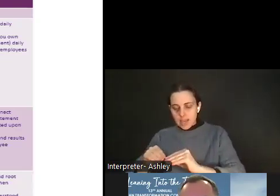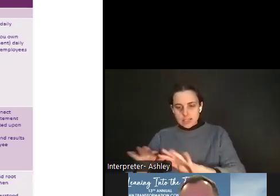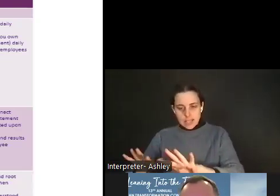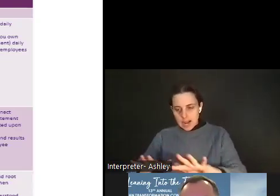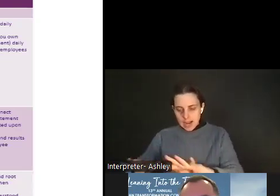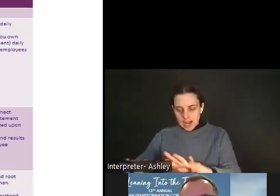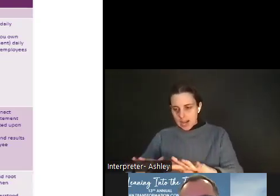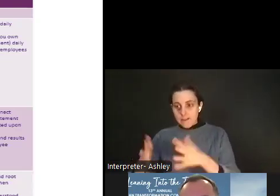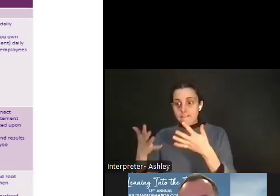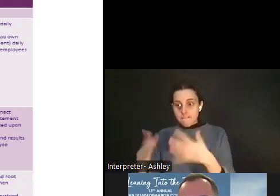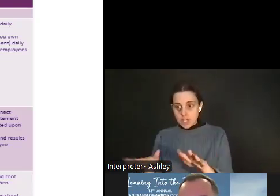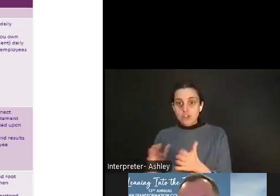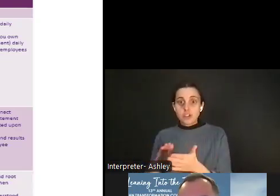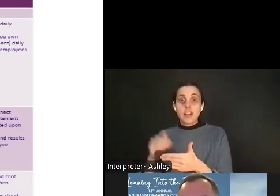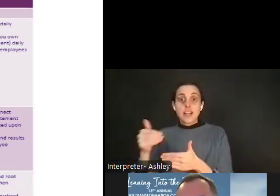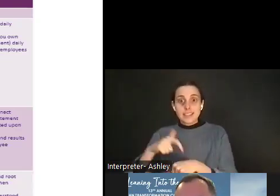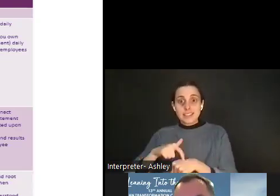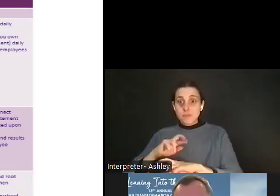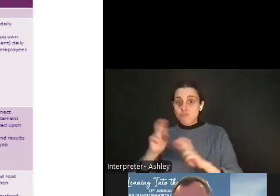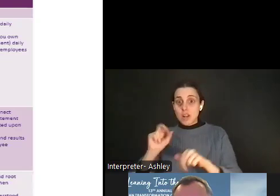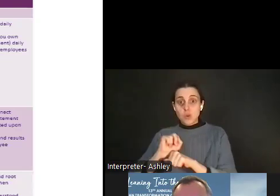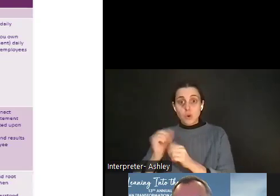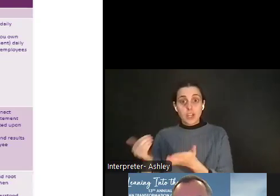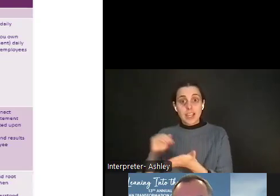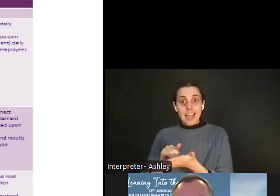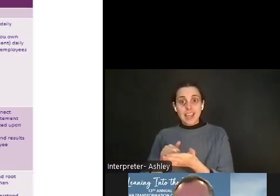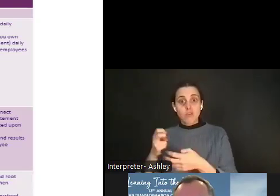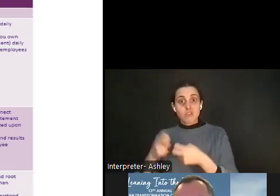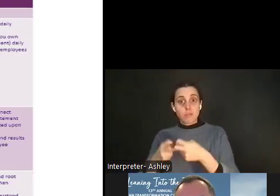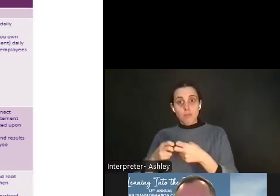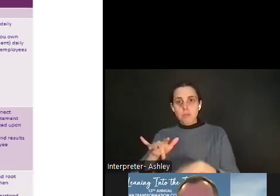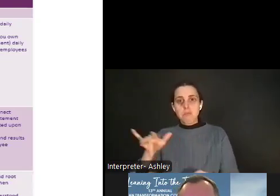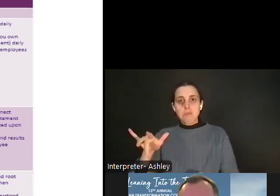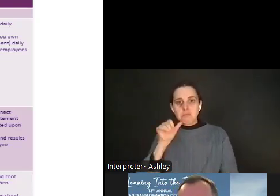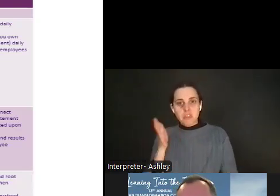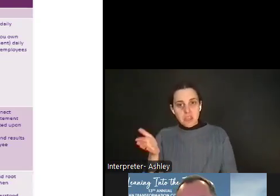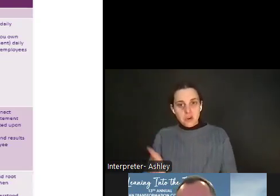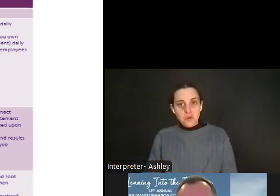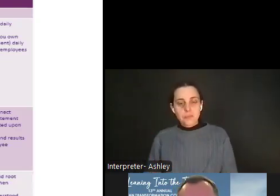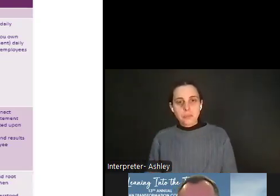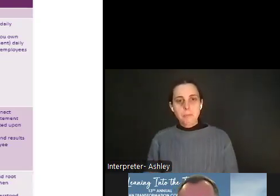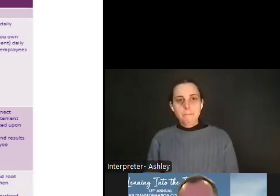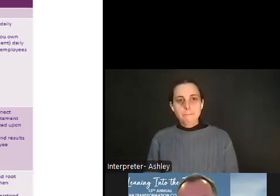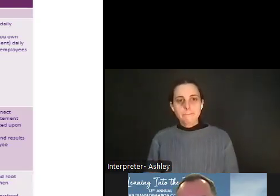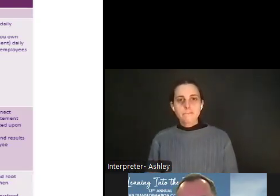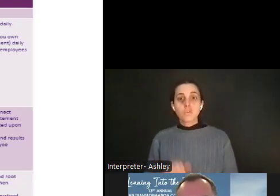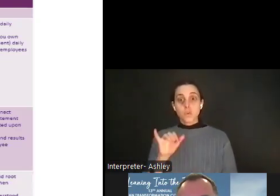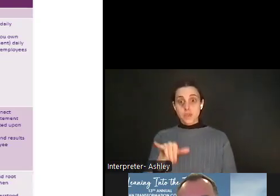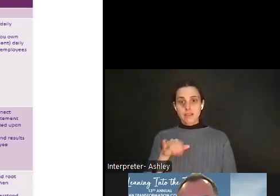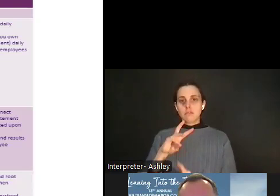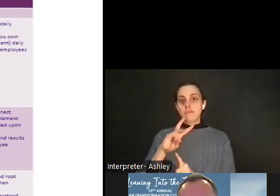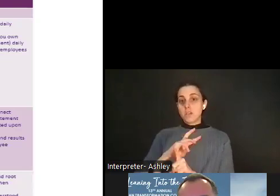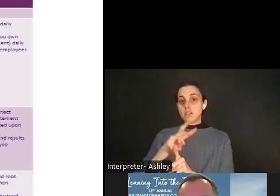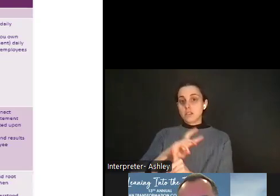track, that problem has been removed. So this is what we're aiming for. And then every 6 months, we have a snapshot of